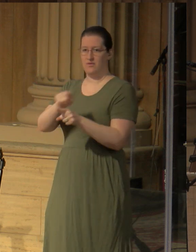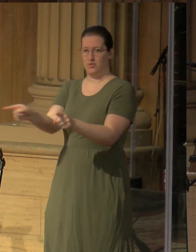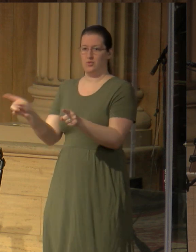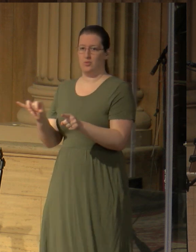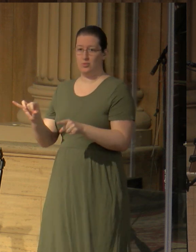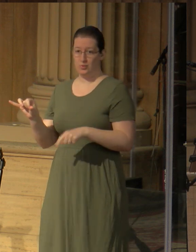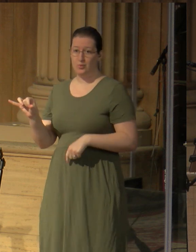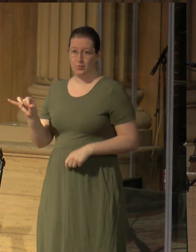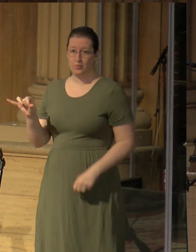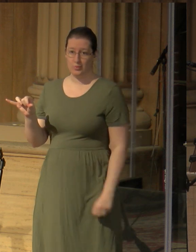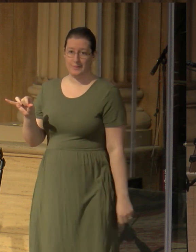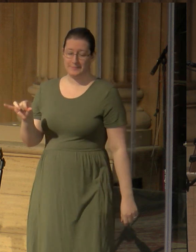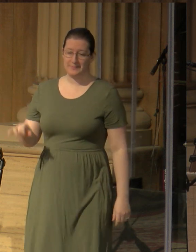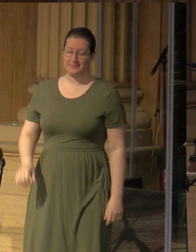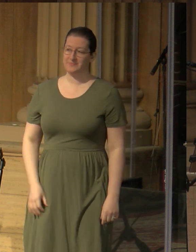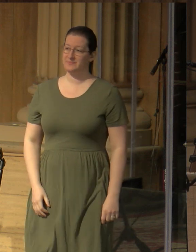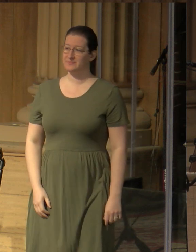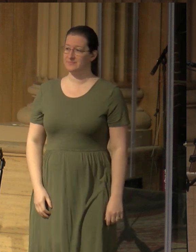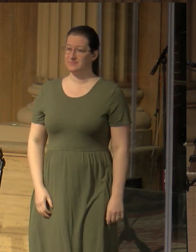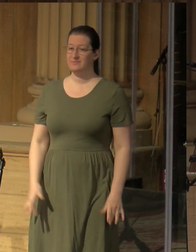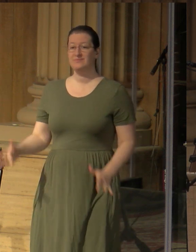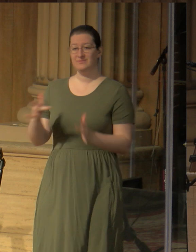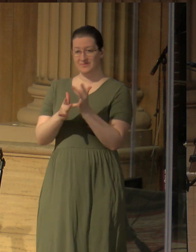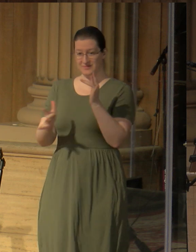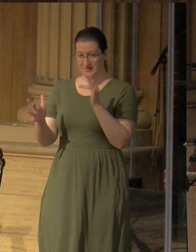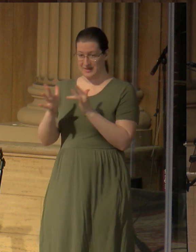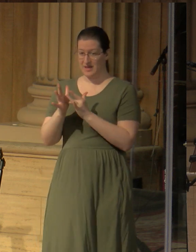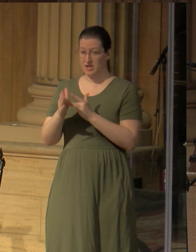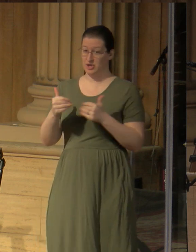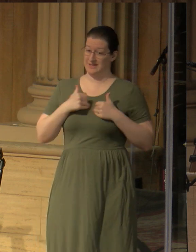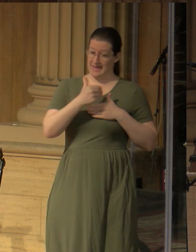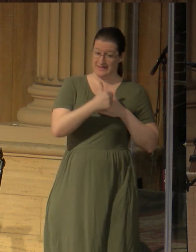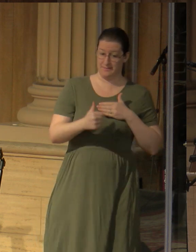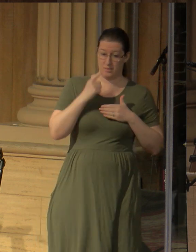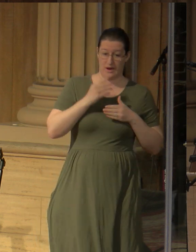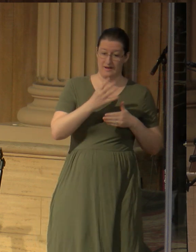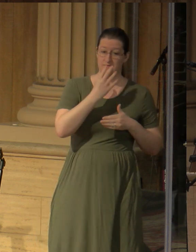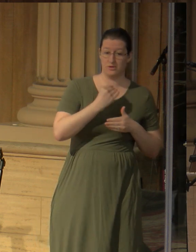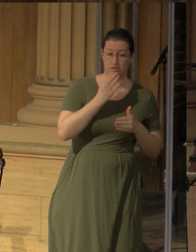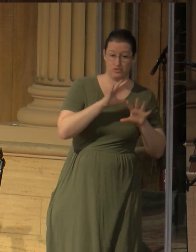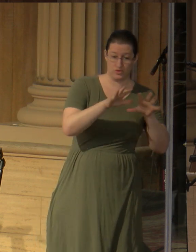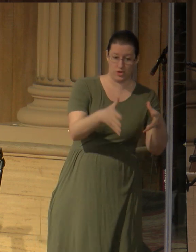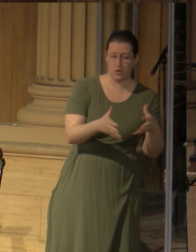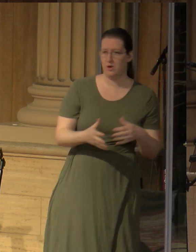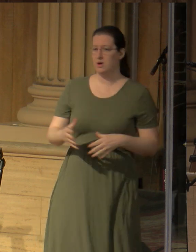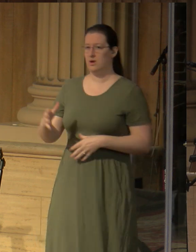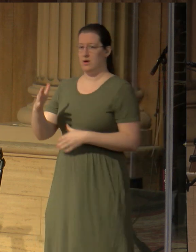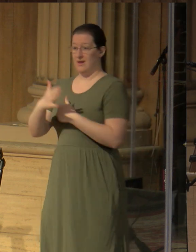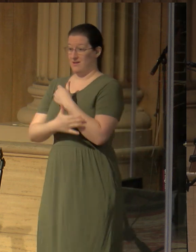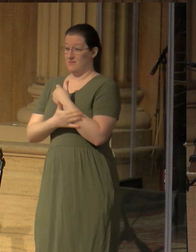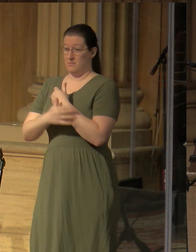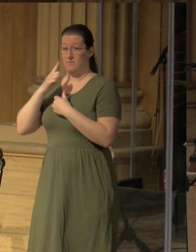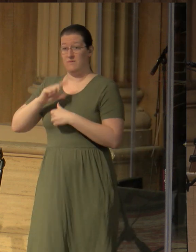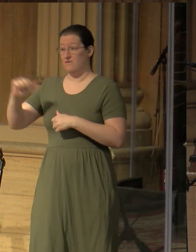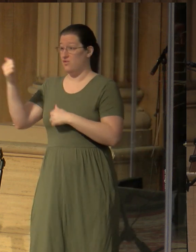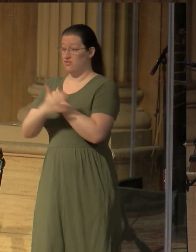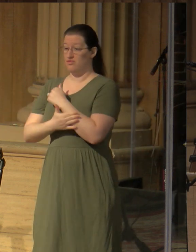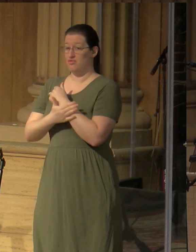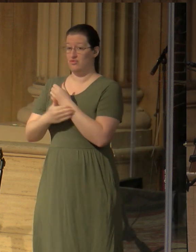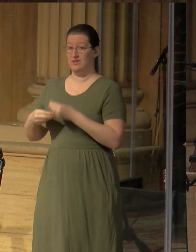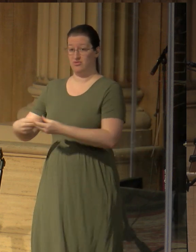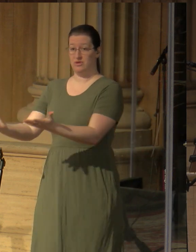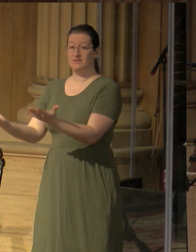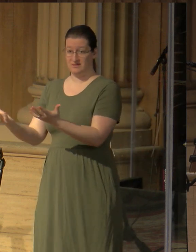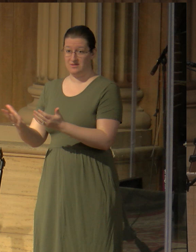too. In Jesus, there is bread for the Jews. In Jesus, there is bread for the nations. This is